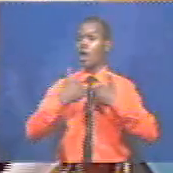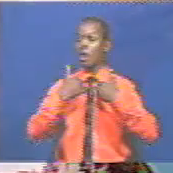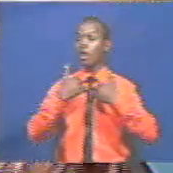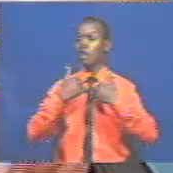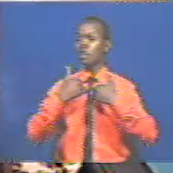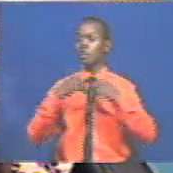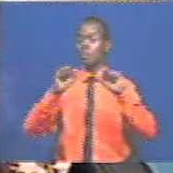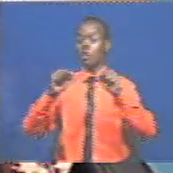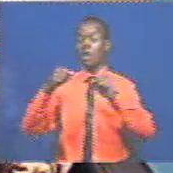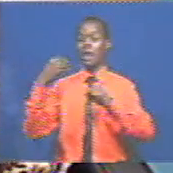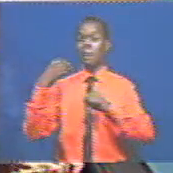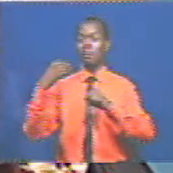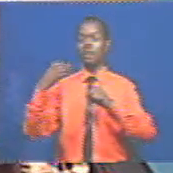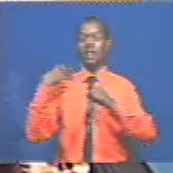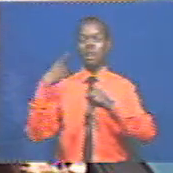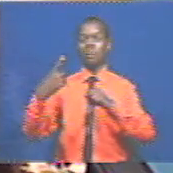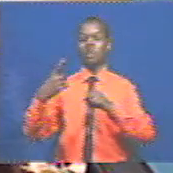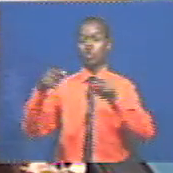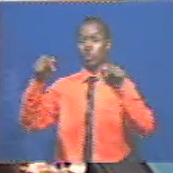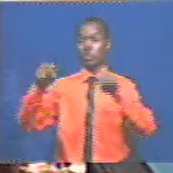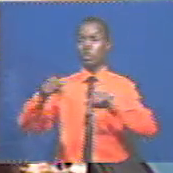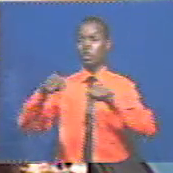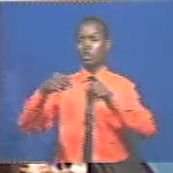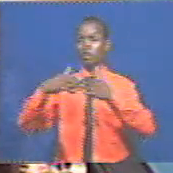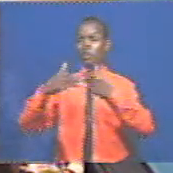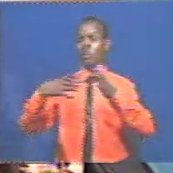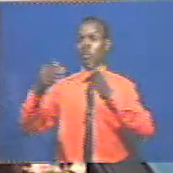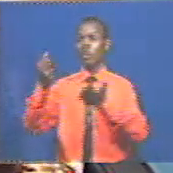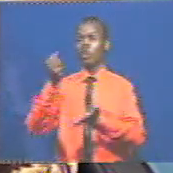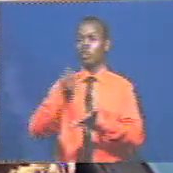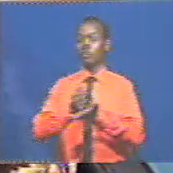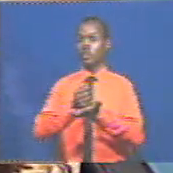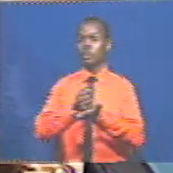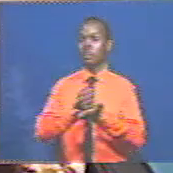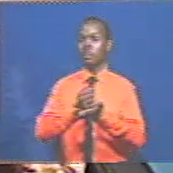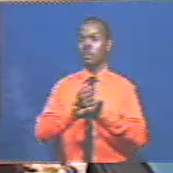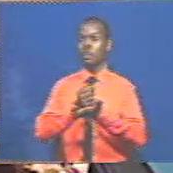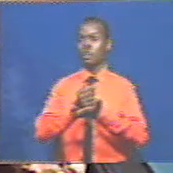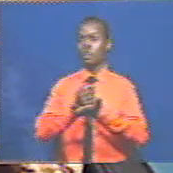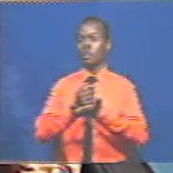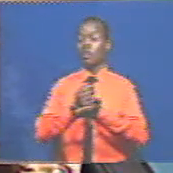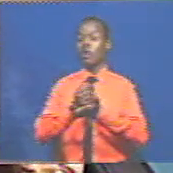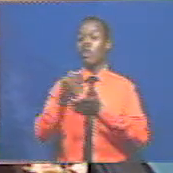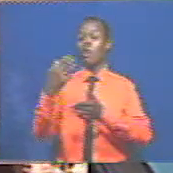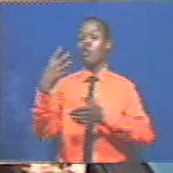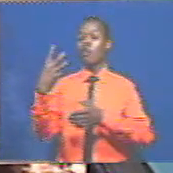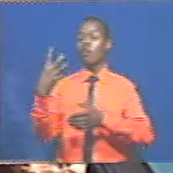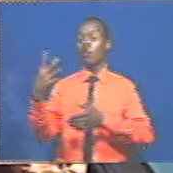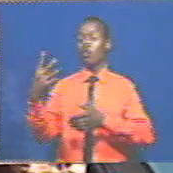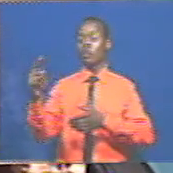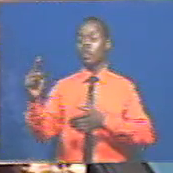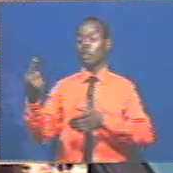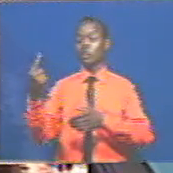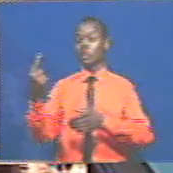figures of the numbers up to today before I left my office to be here is ready 4145